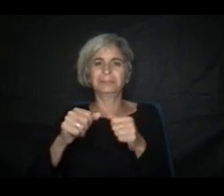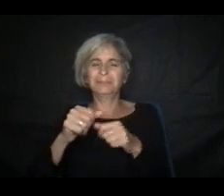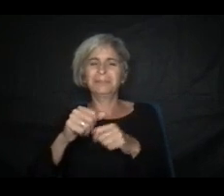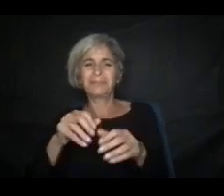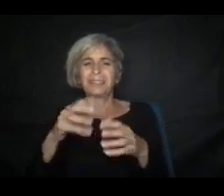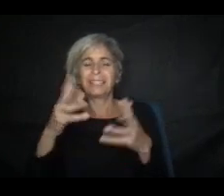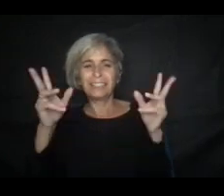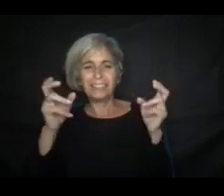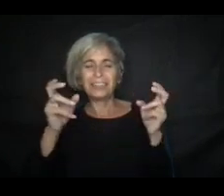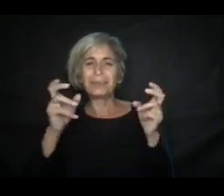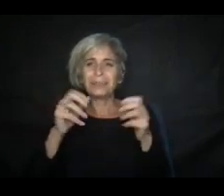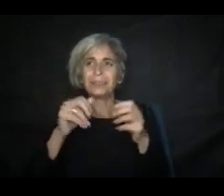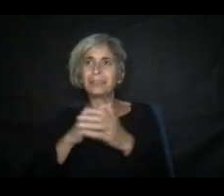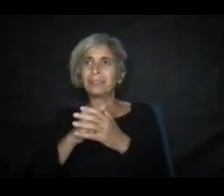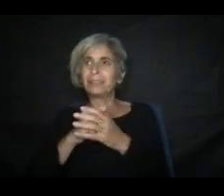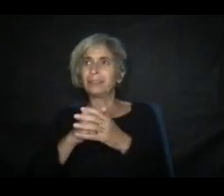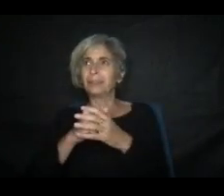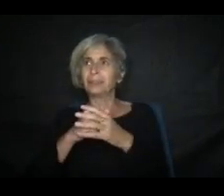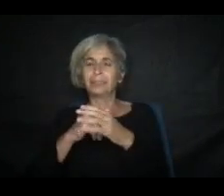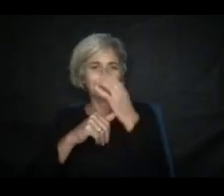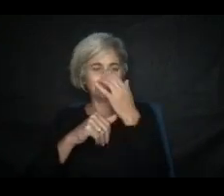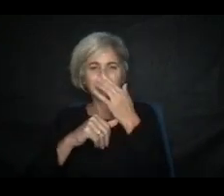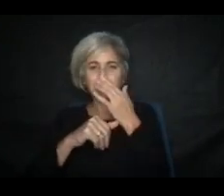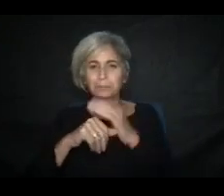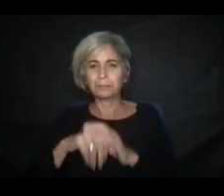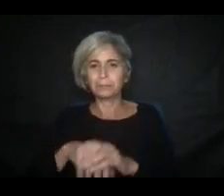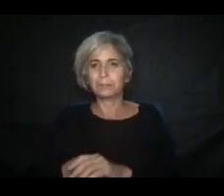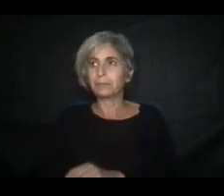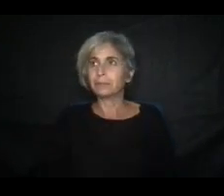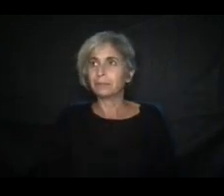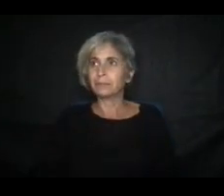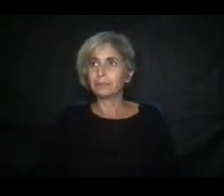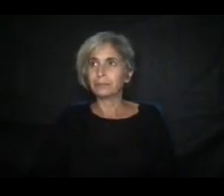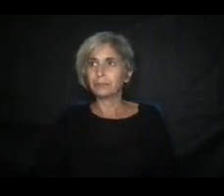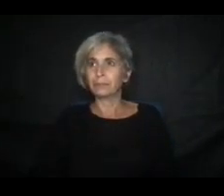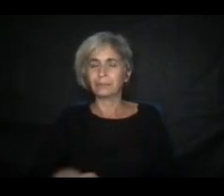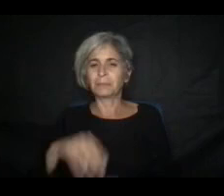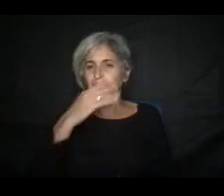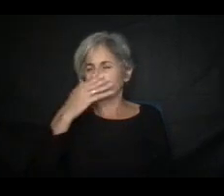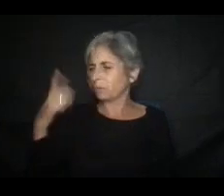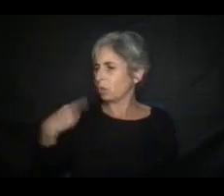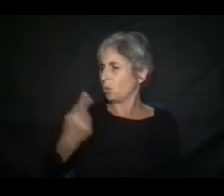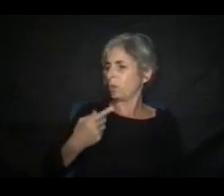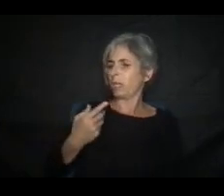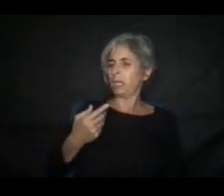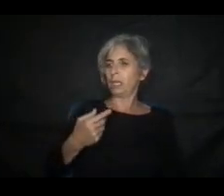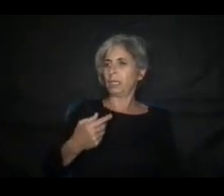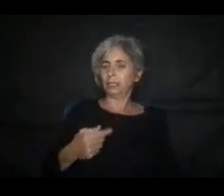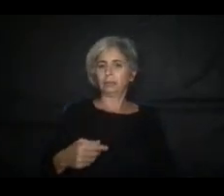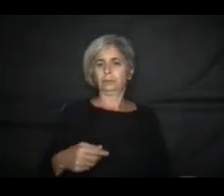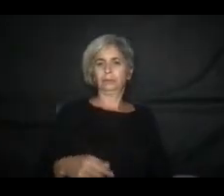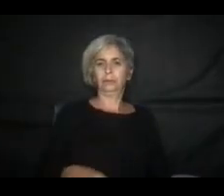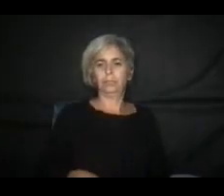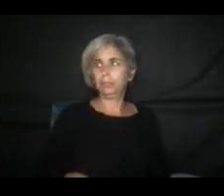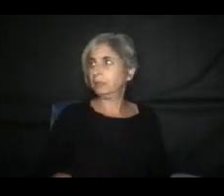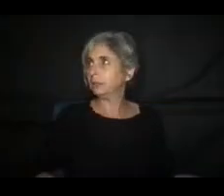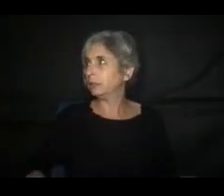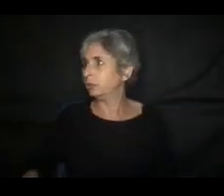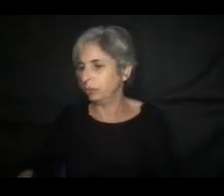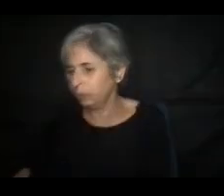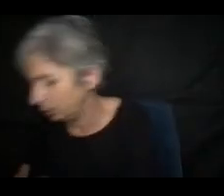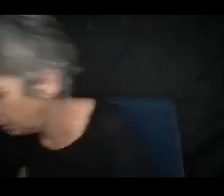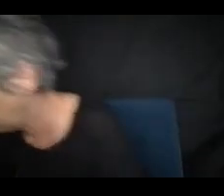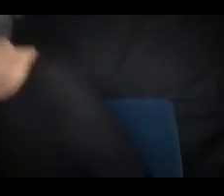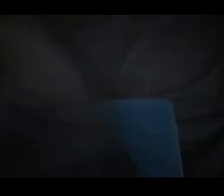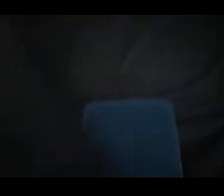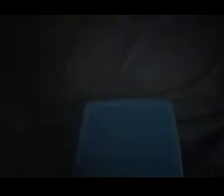the quality of service, I'd have to And check. I could bring up what was previously shown. Okay. So you said 40 miles per hour. Currently,